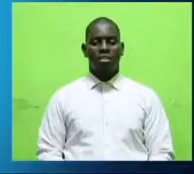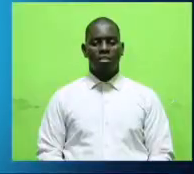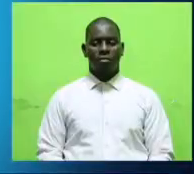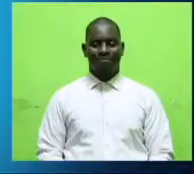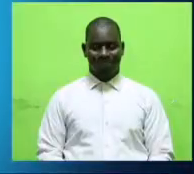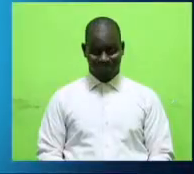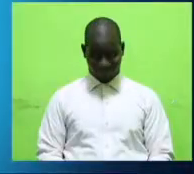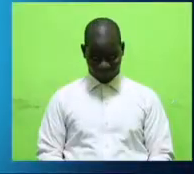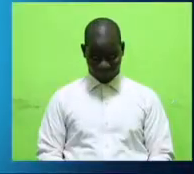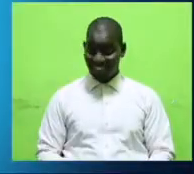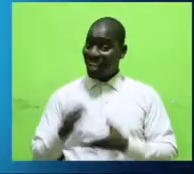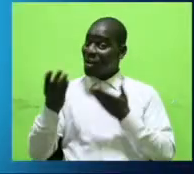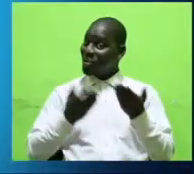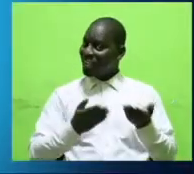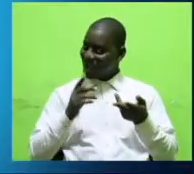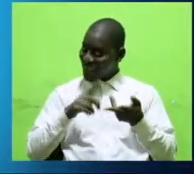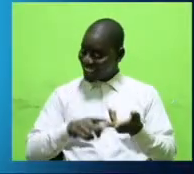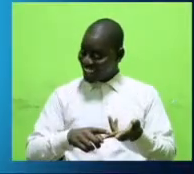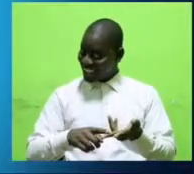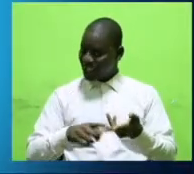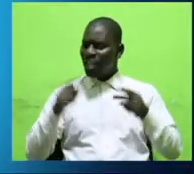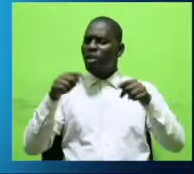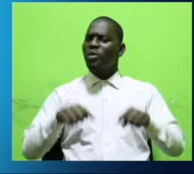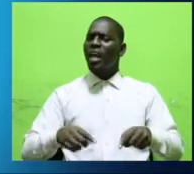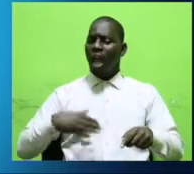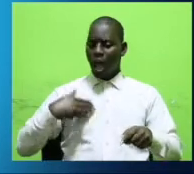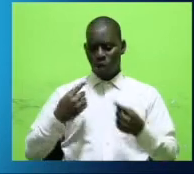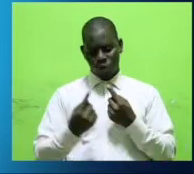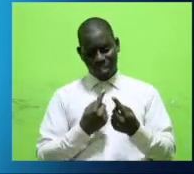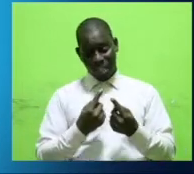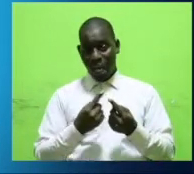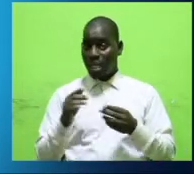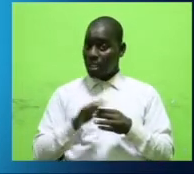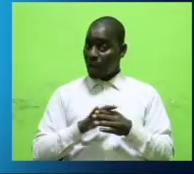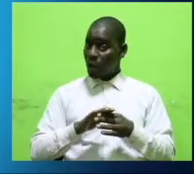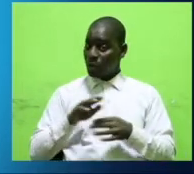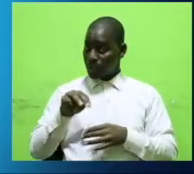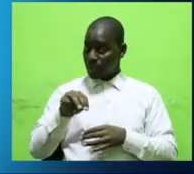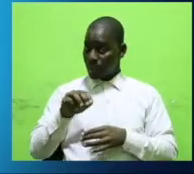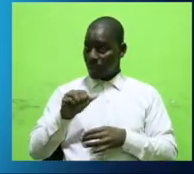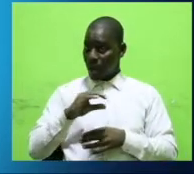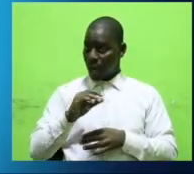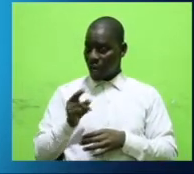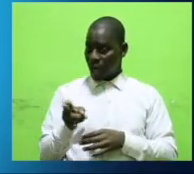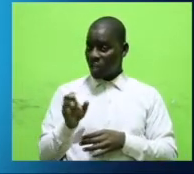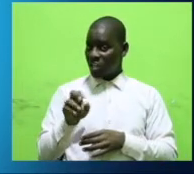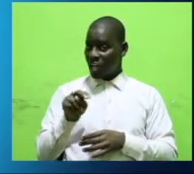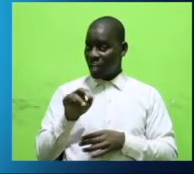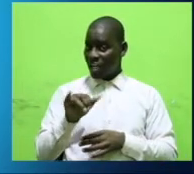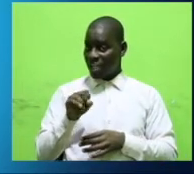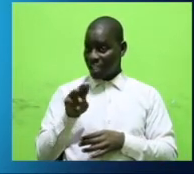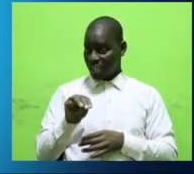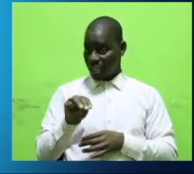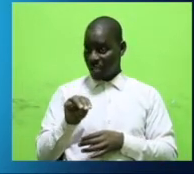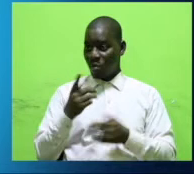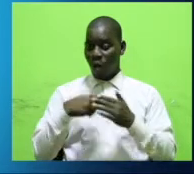Welcome again to our biology lesson series, and today we are going to discuss the mechanism of gaseous exchange